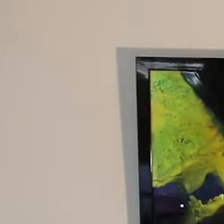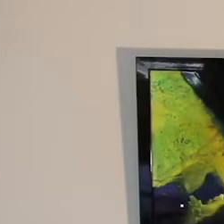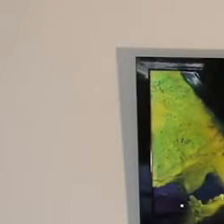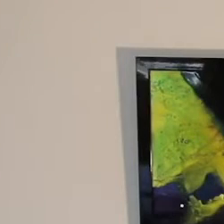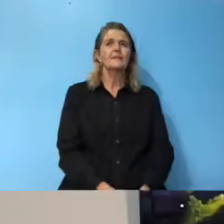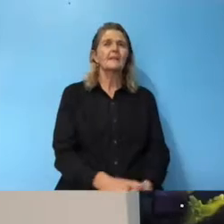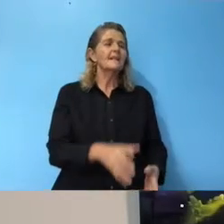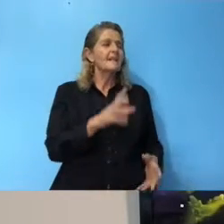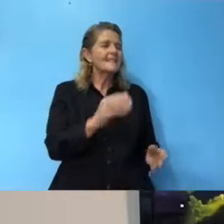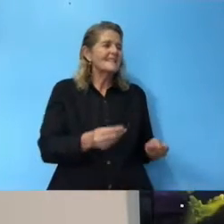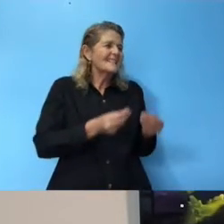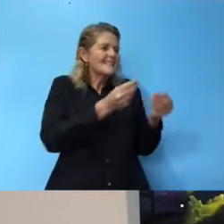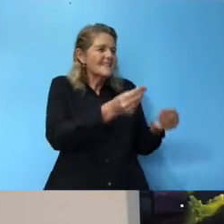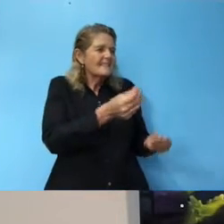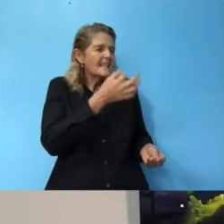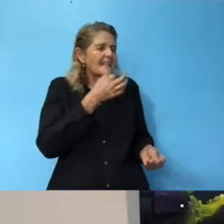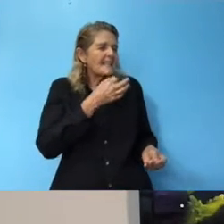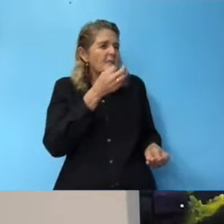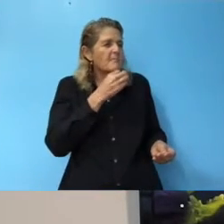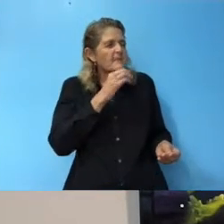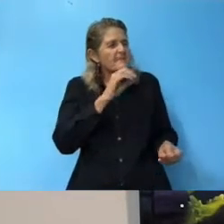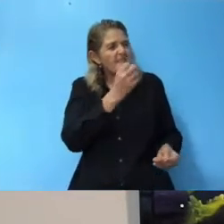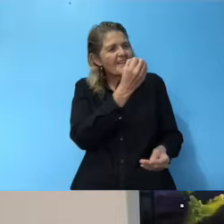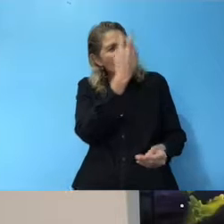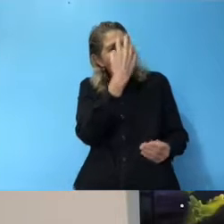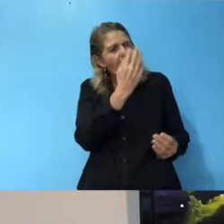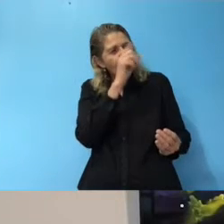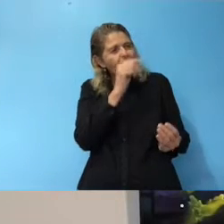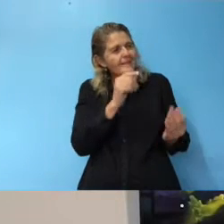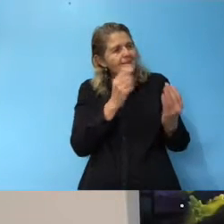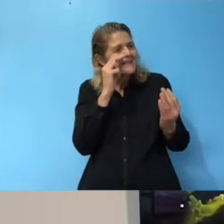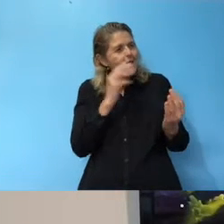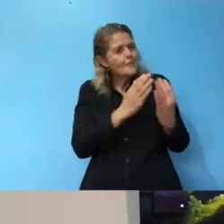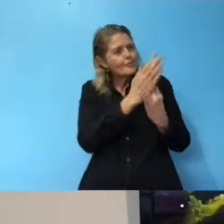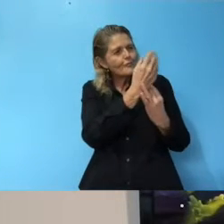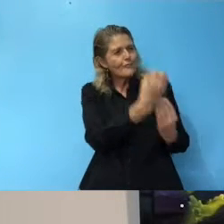And just giving a little illusion of a bit of light coming through here.